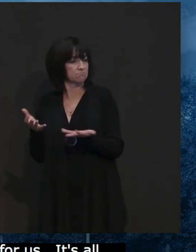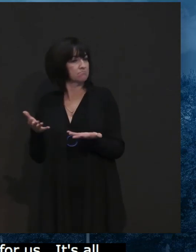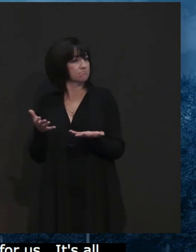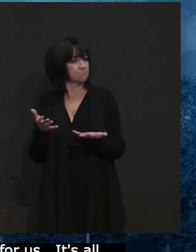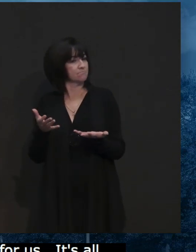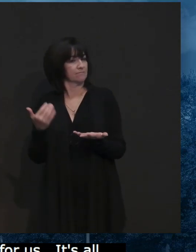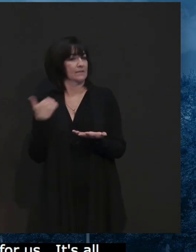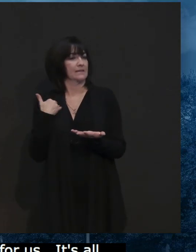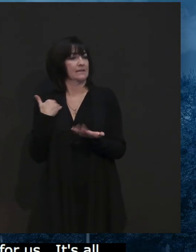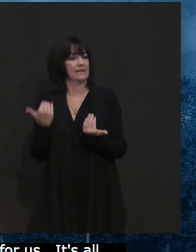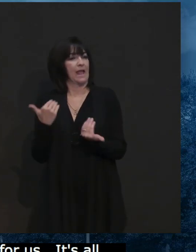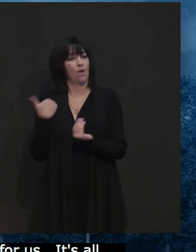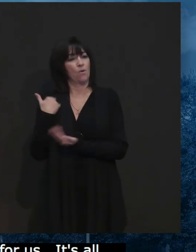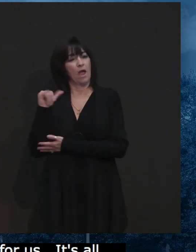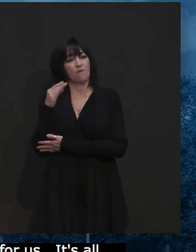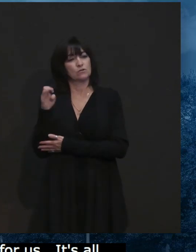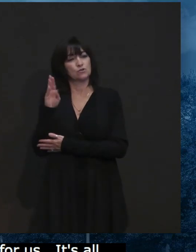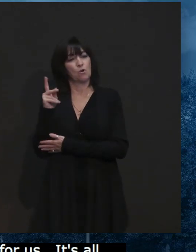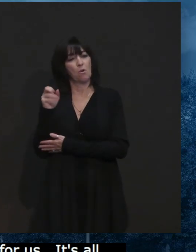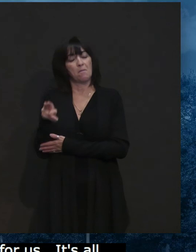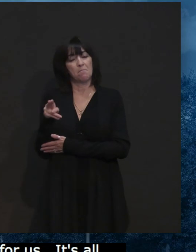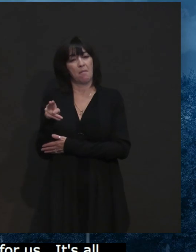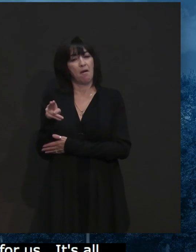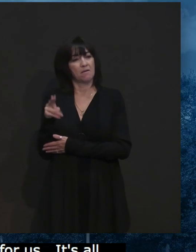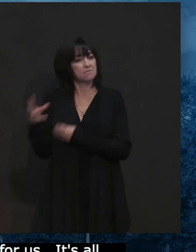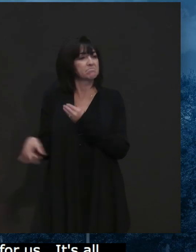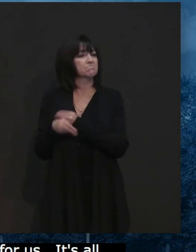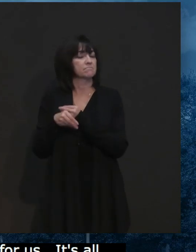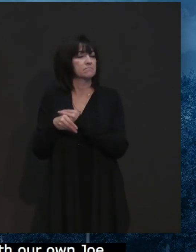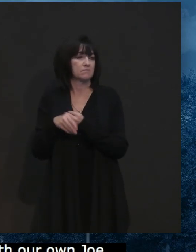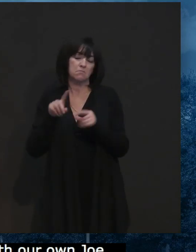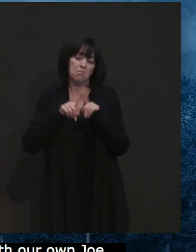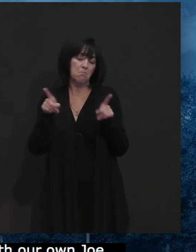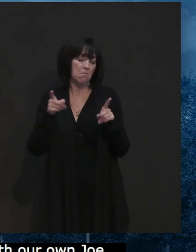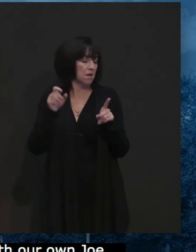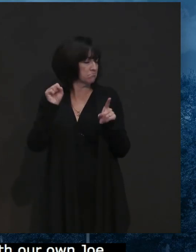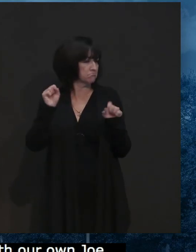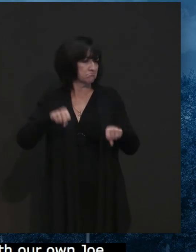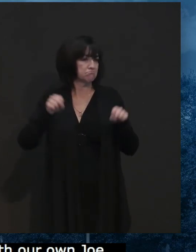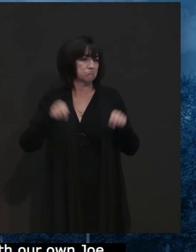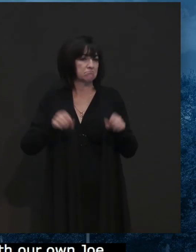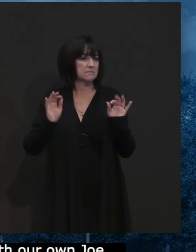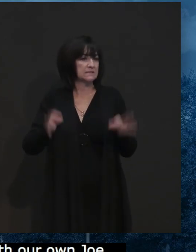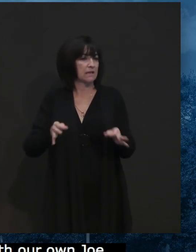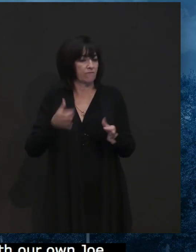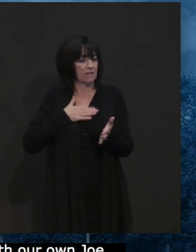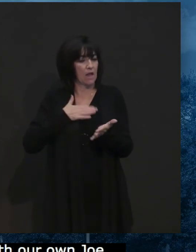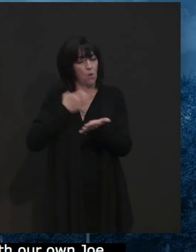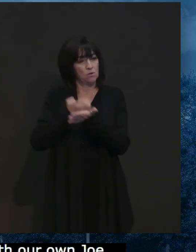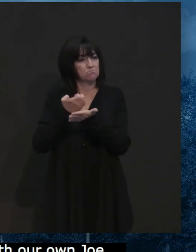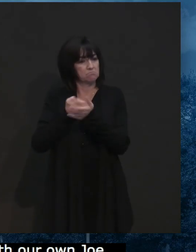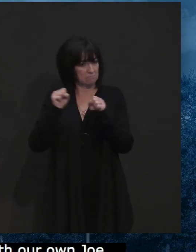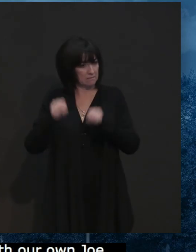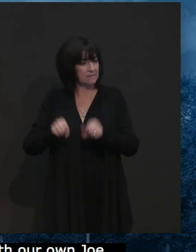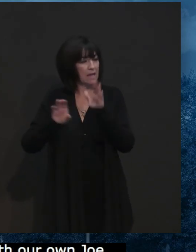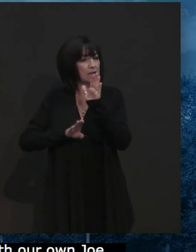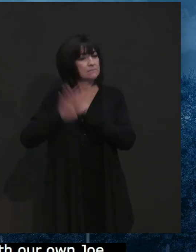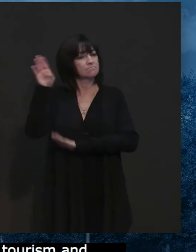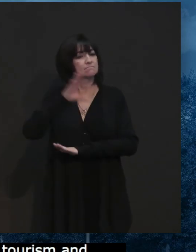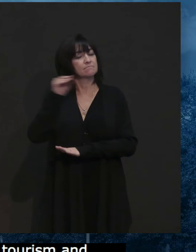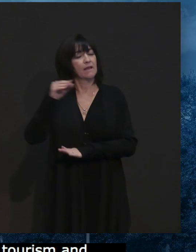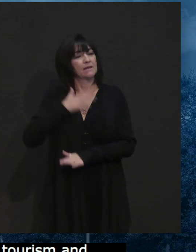Biden in the White House. But the main things will be tourism and economic development, and just a sense of pride. We